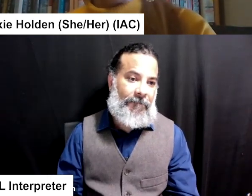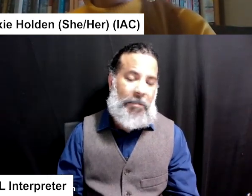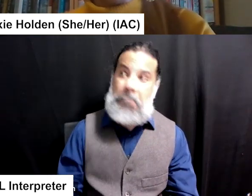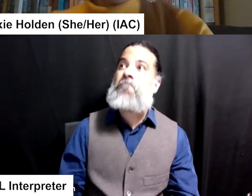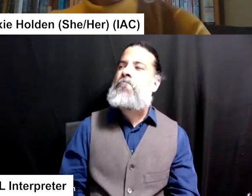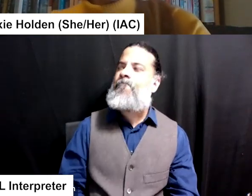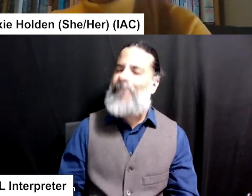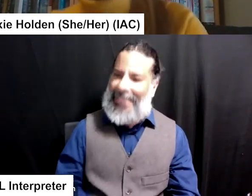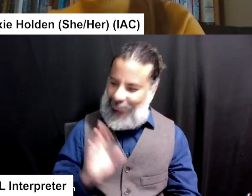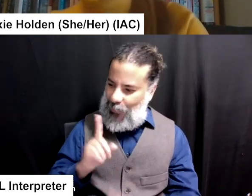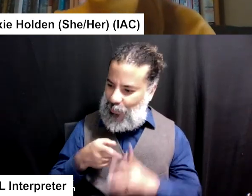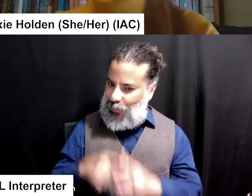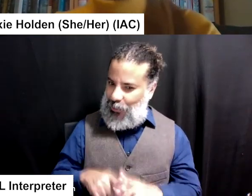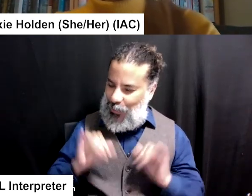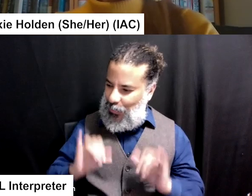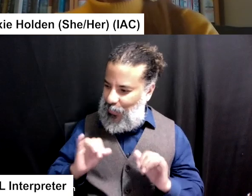begin.